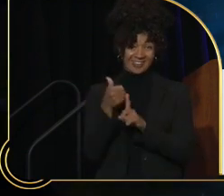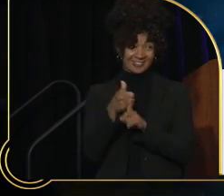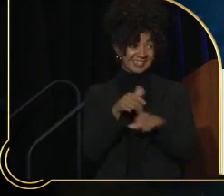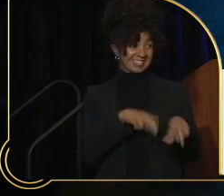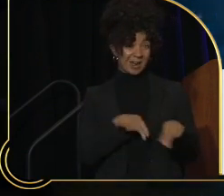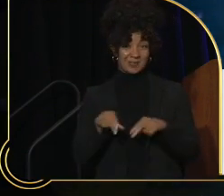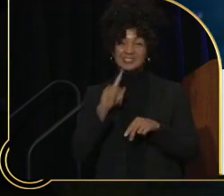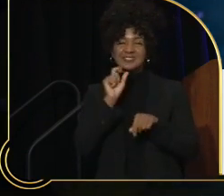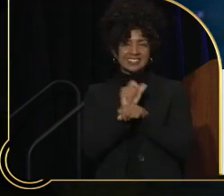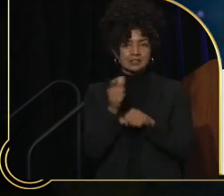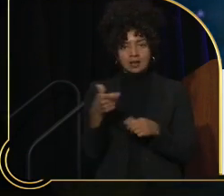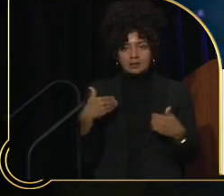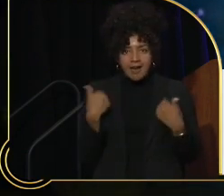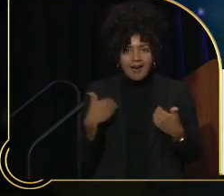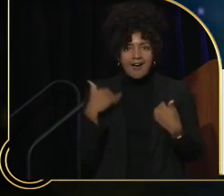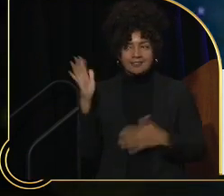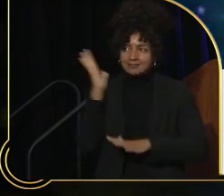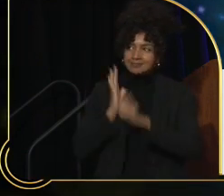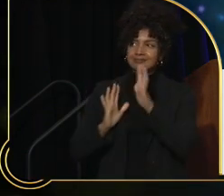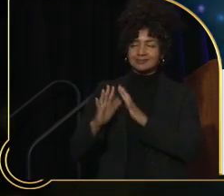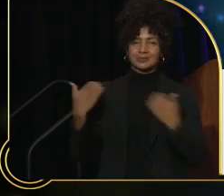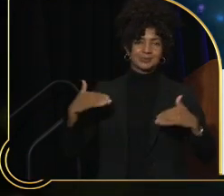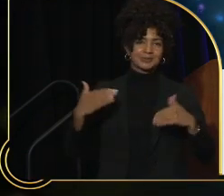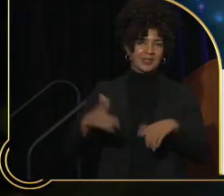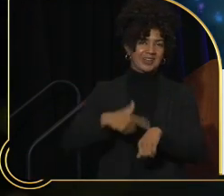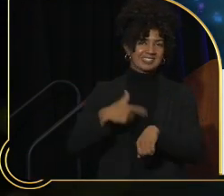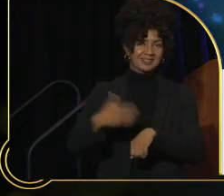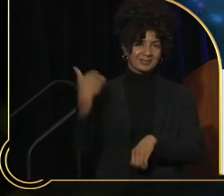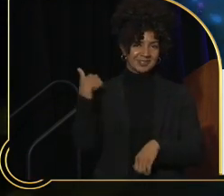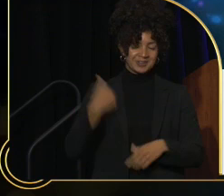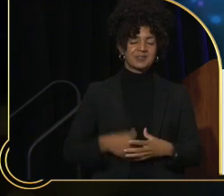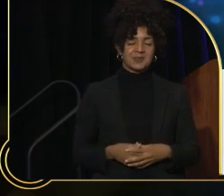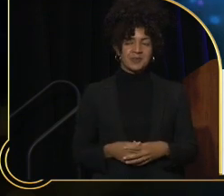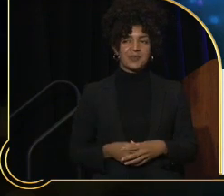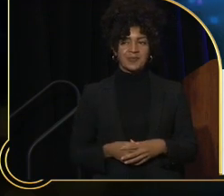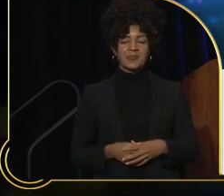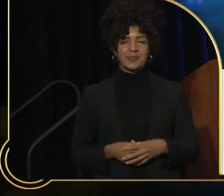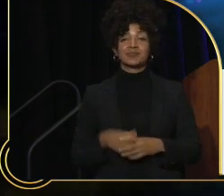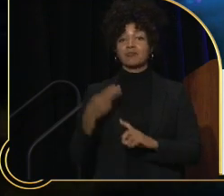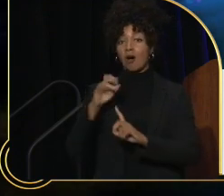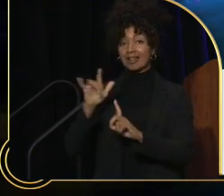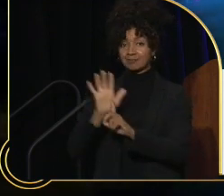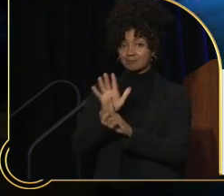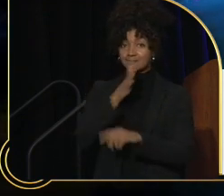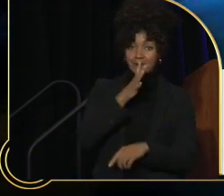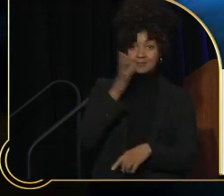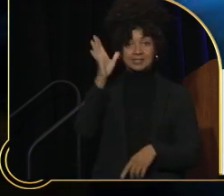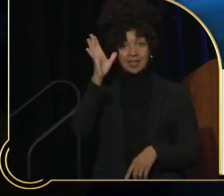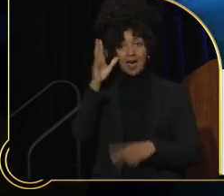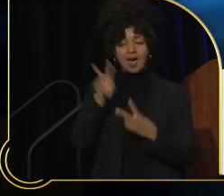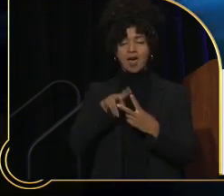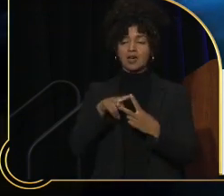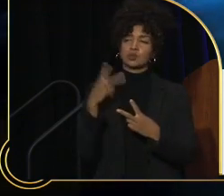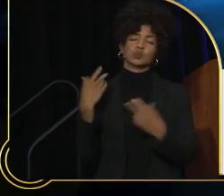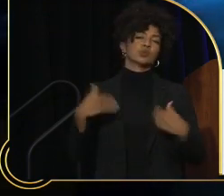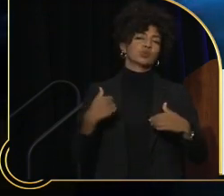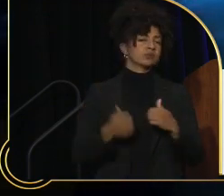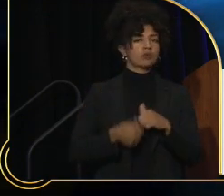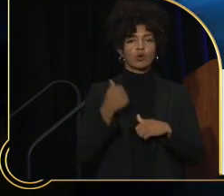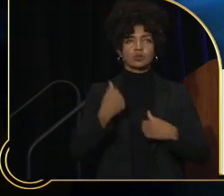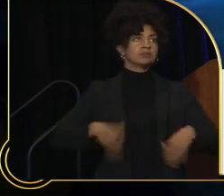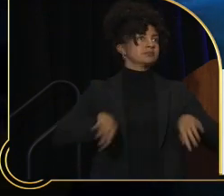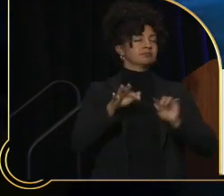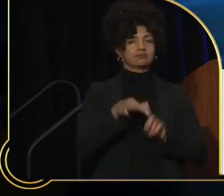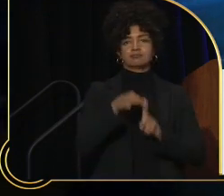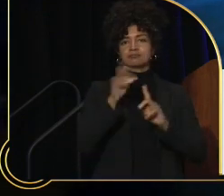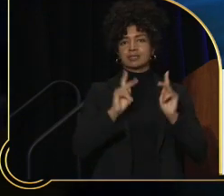how long ago it was. And her mom and dad were two of the most special people I've ever known.